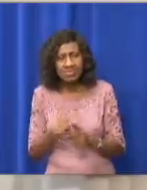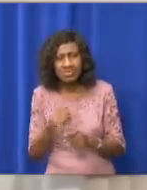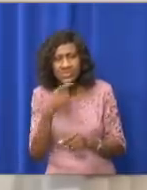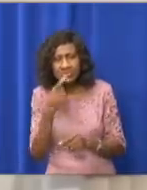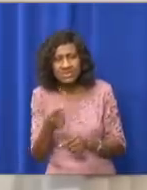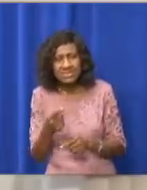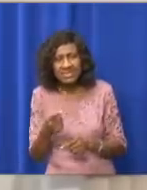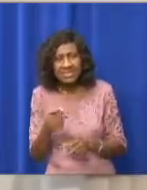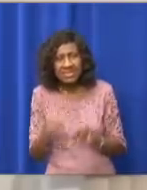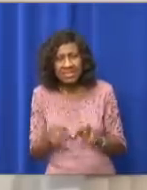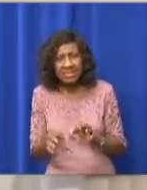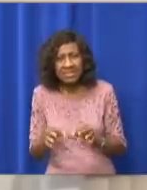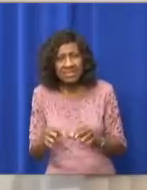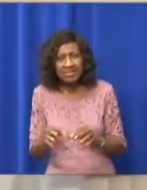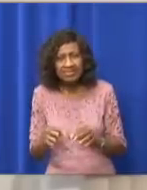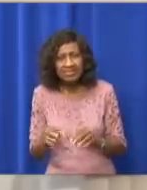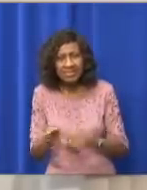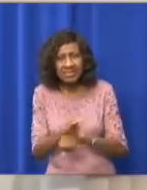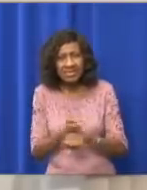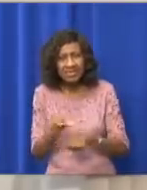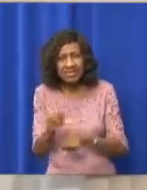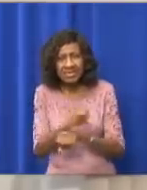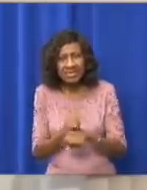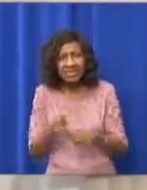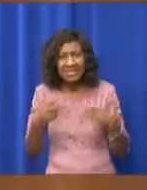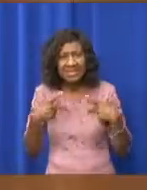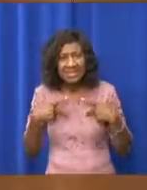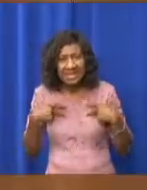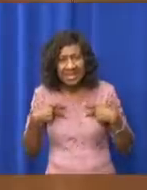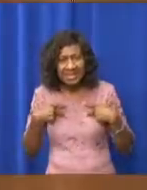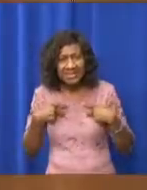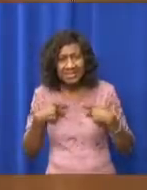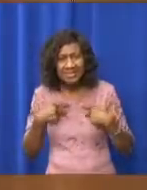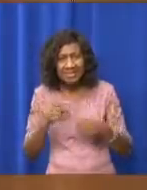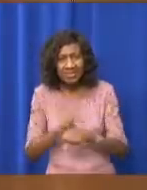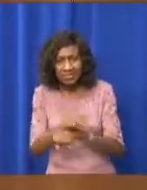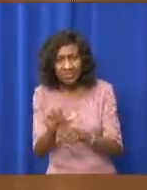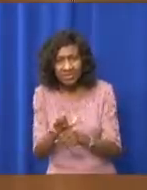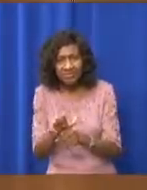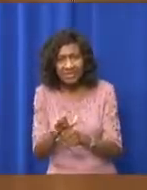COVID-19 before the announcement of our first case?